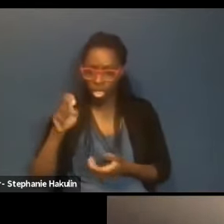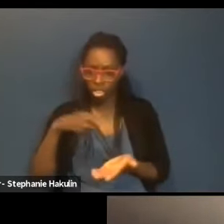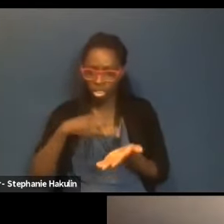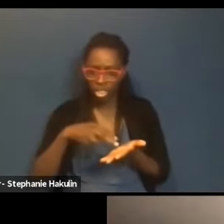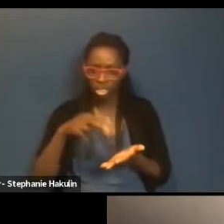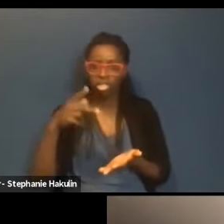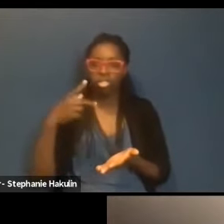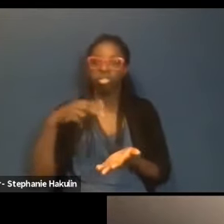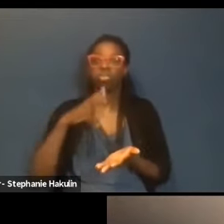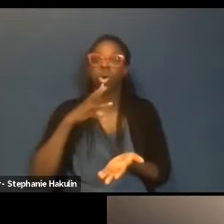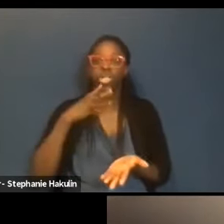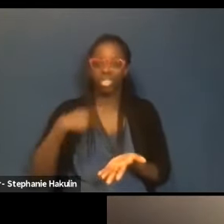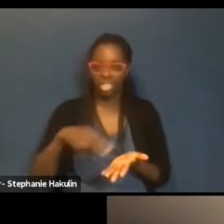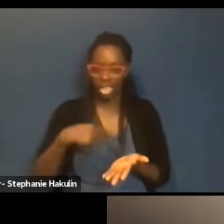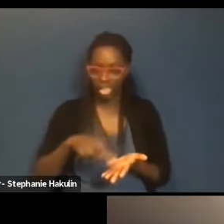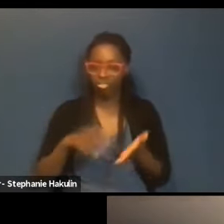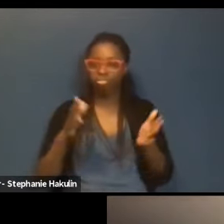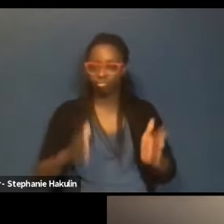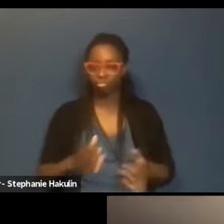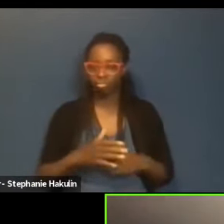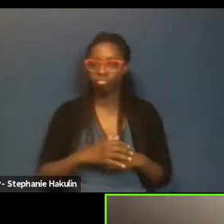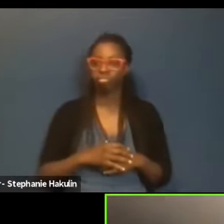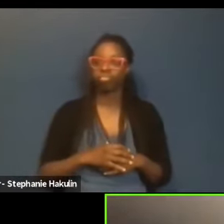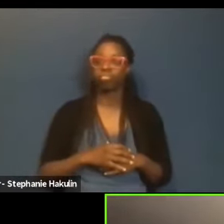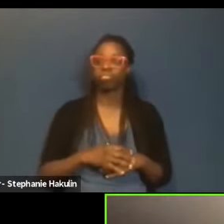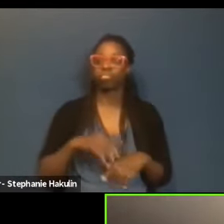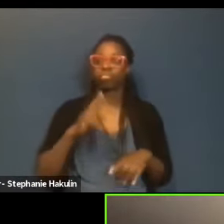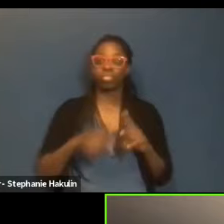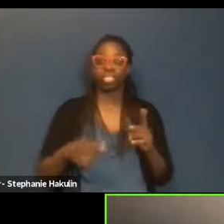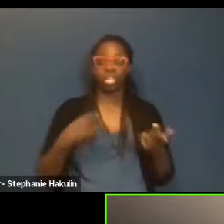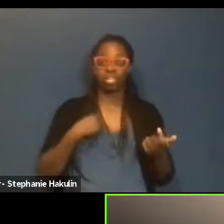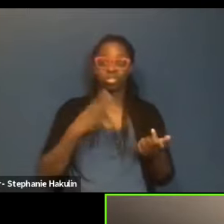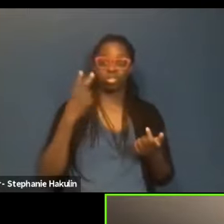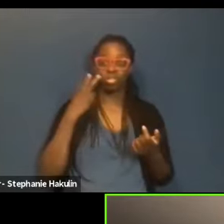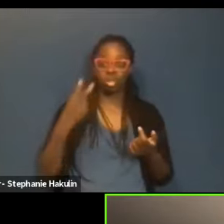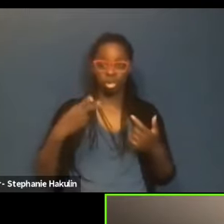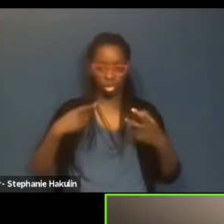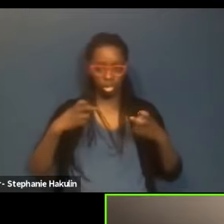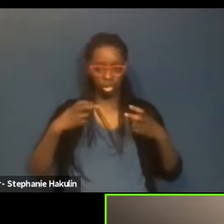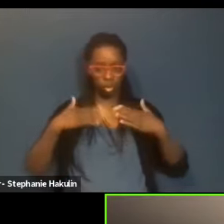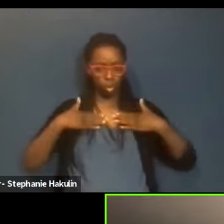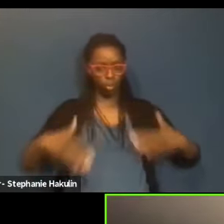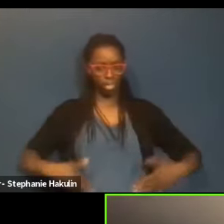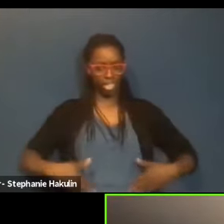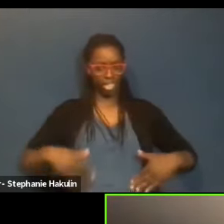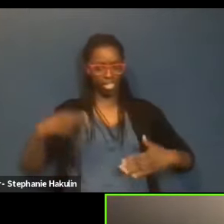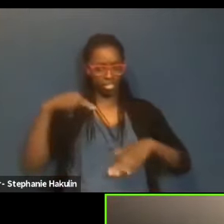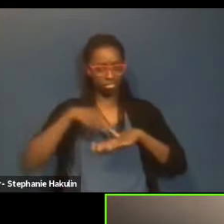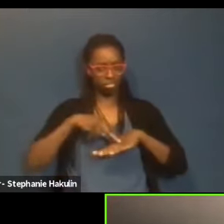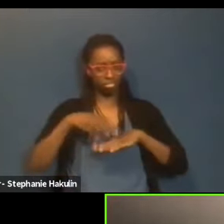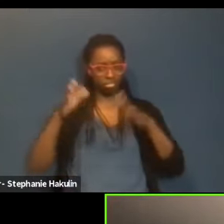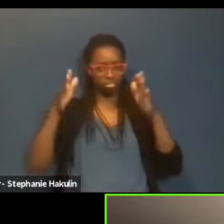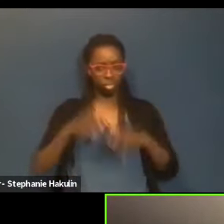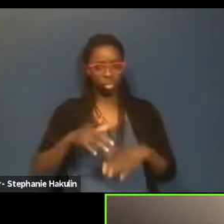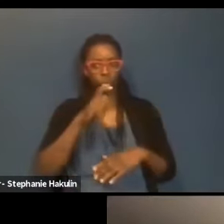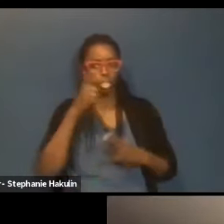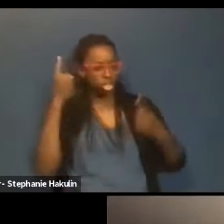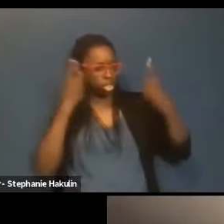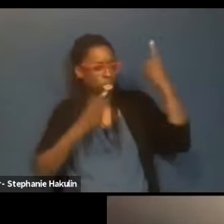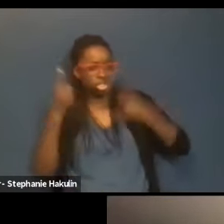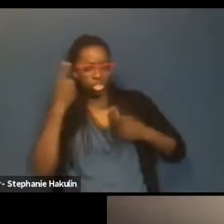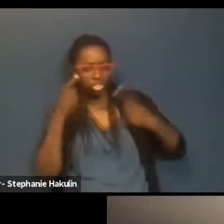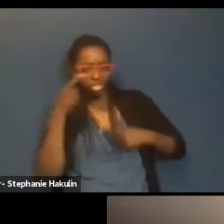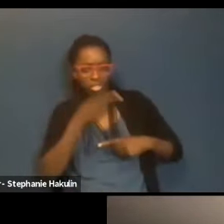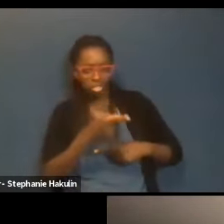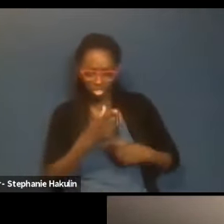than music. A human touch of leadership from someone who considers how many of us are dying alone.